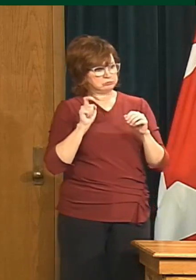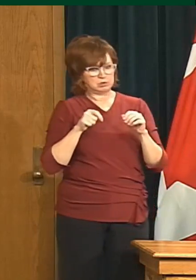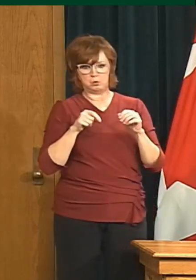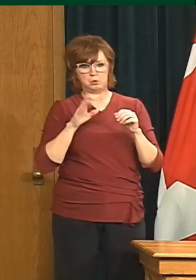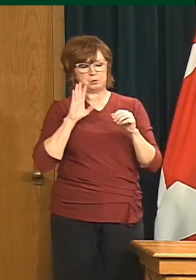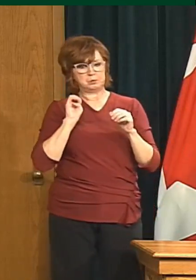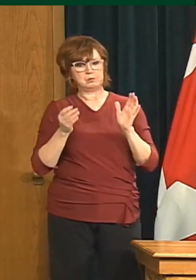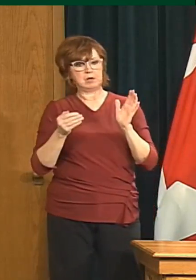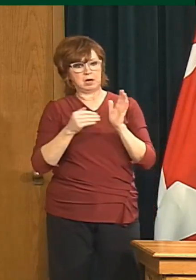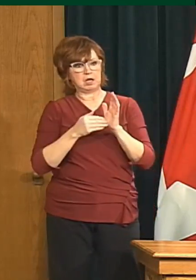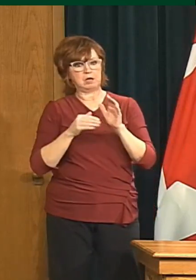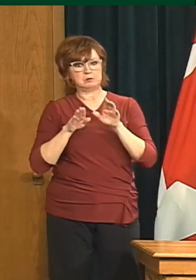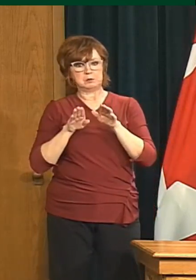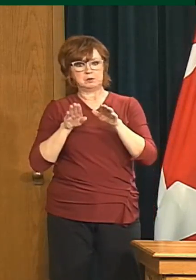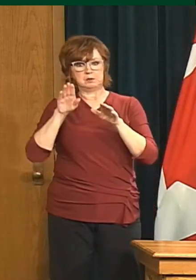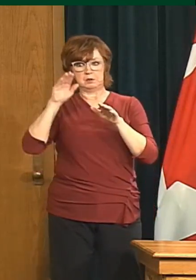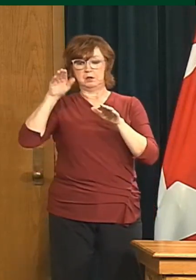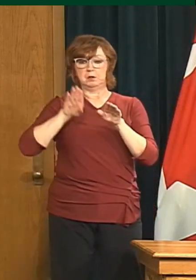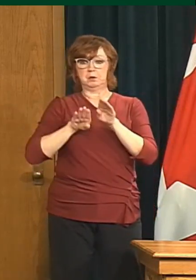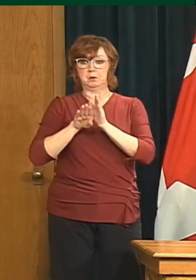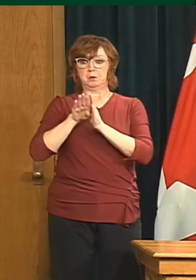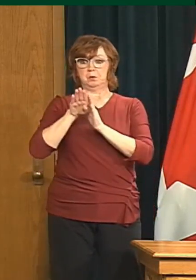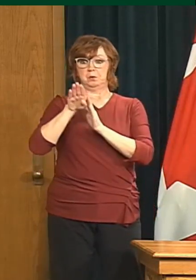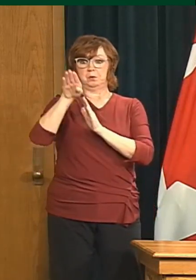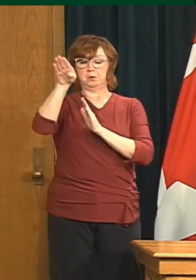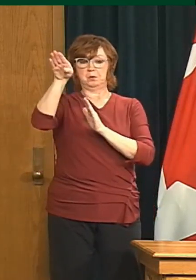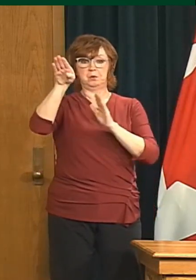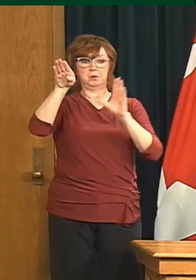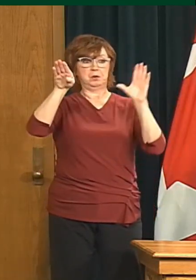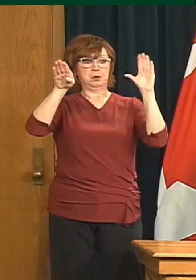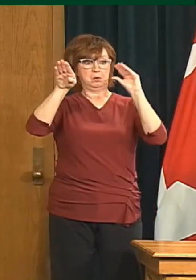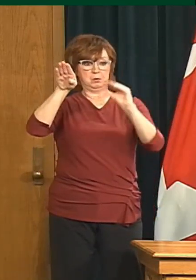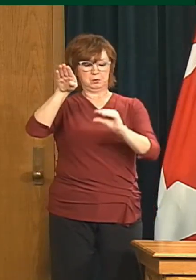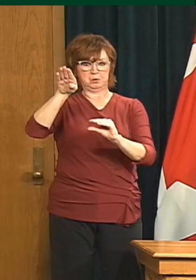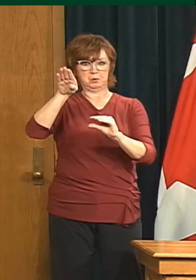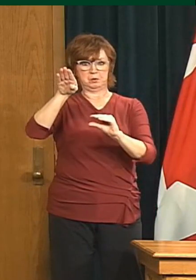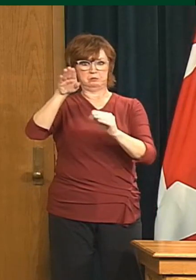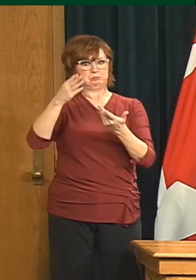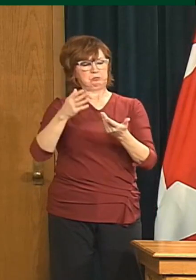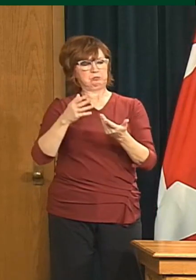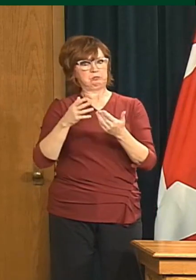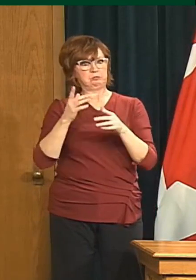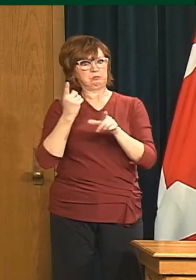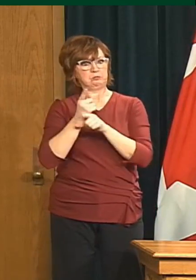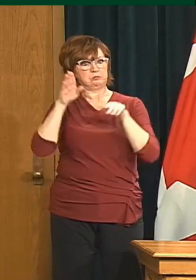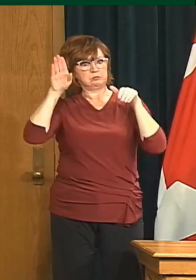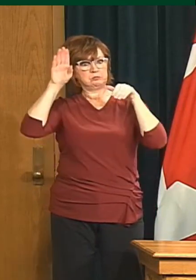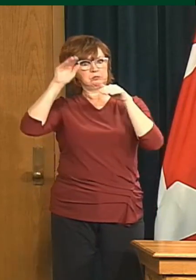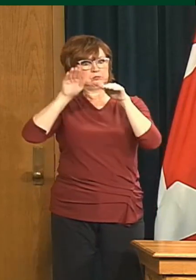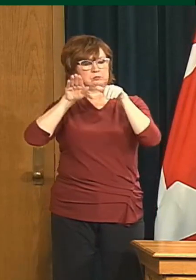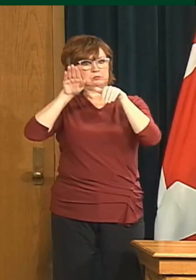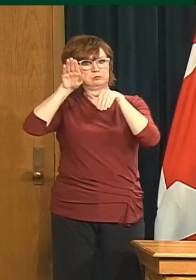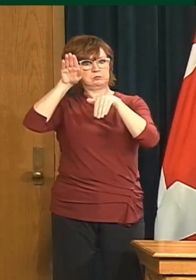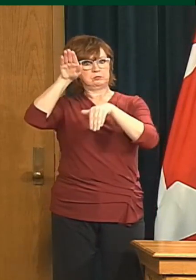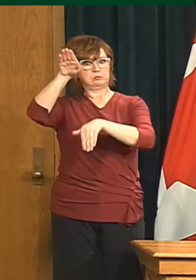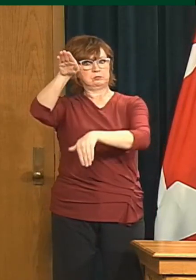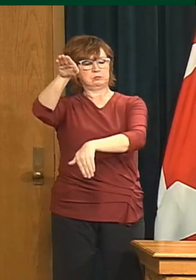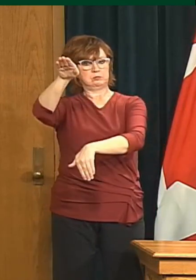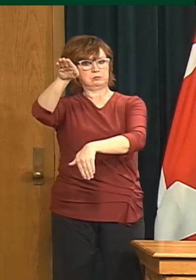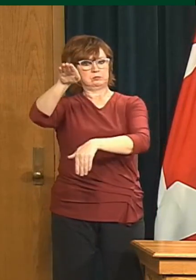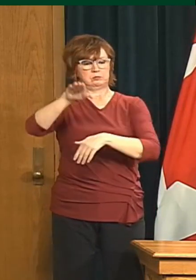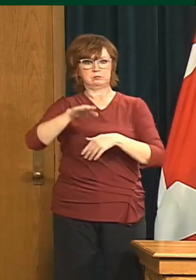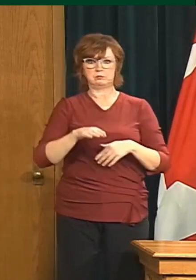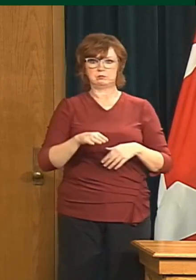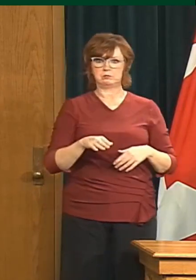It won't be done overnight, but I don't think it's helpful for Saskatchewan residents to just start cutting